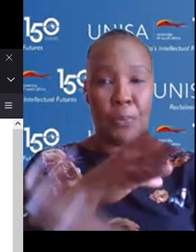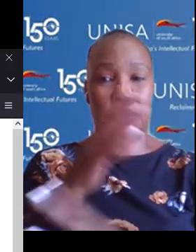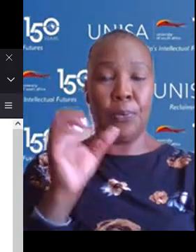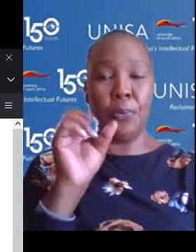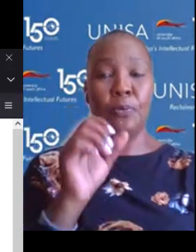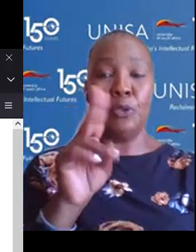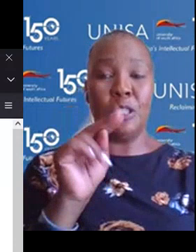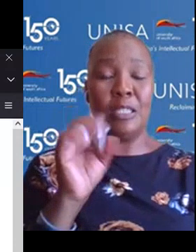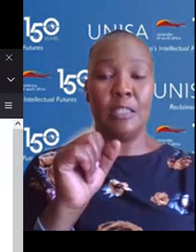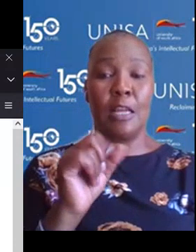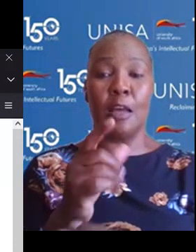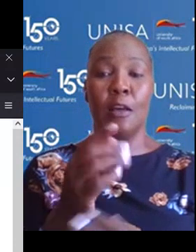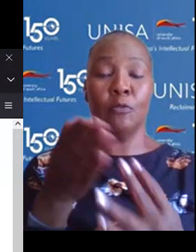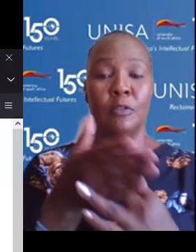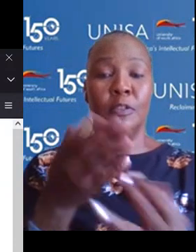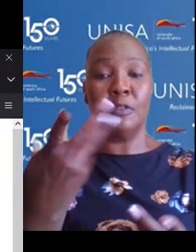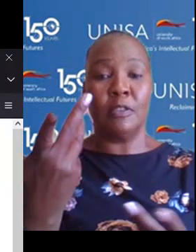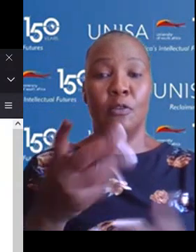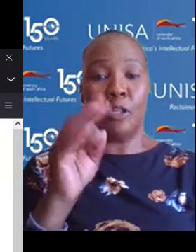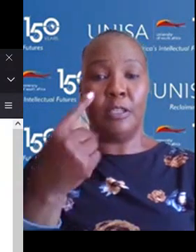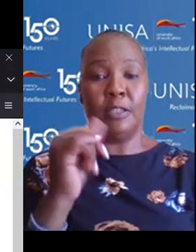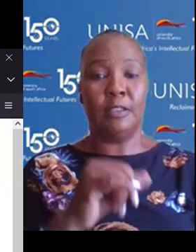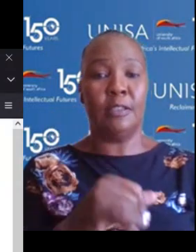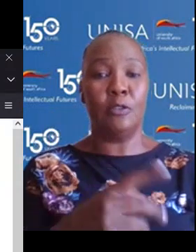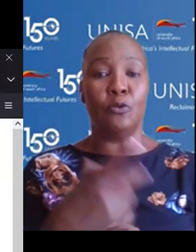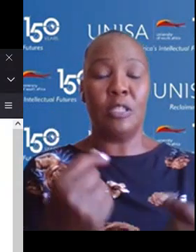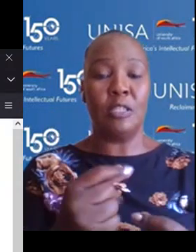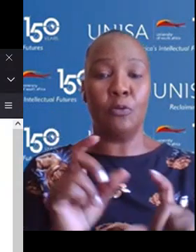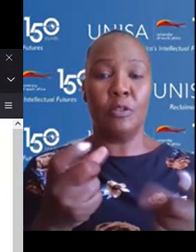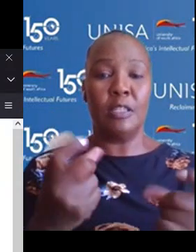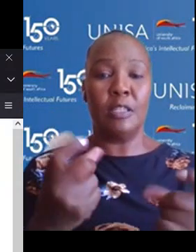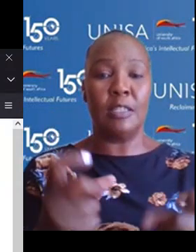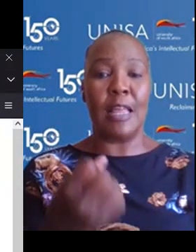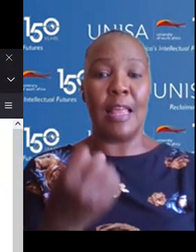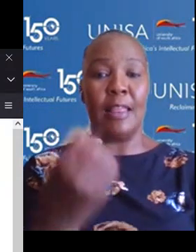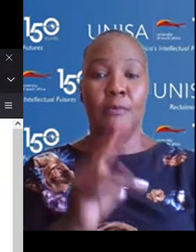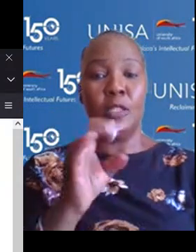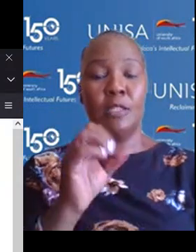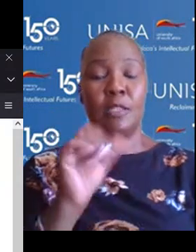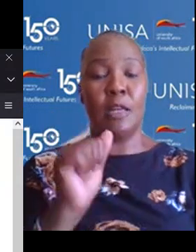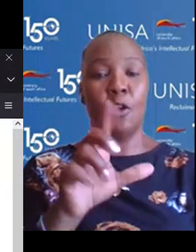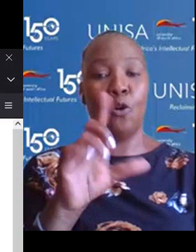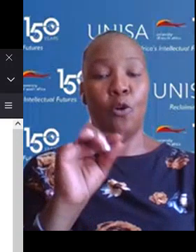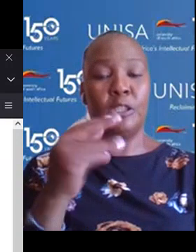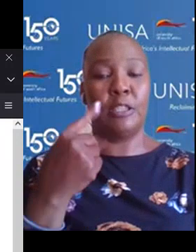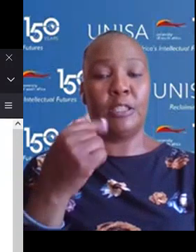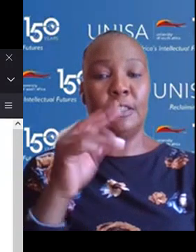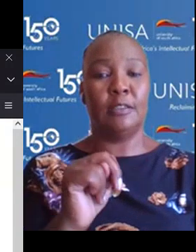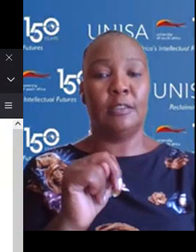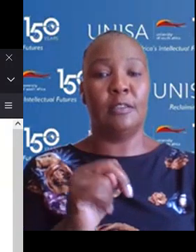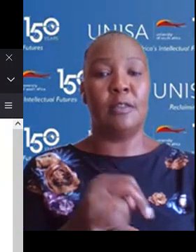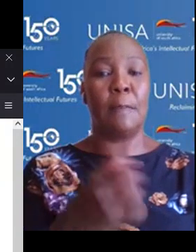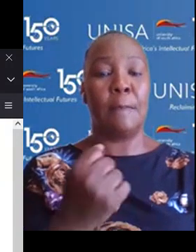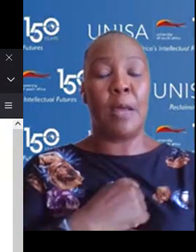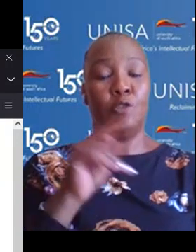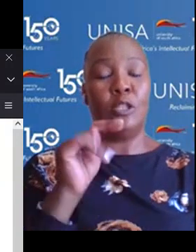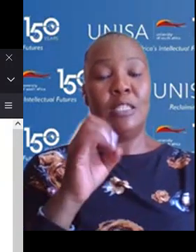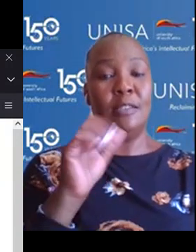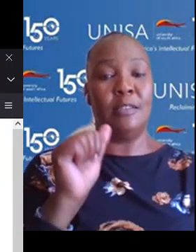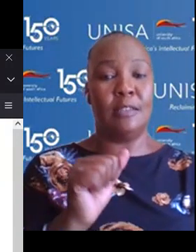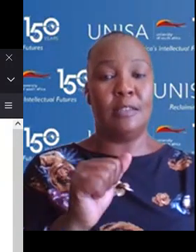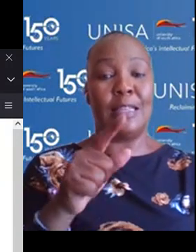very importantly, you'll have to do this very quickly. Claim your UNISA login to get your MyUnisa login, because that's